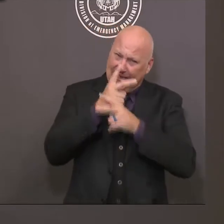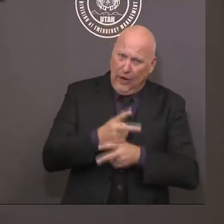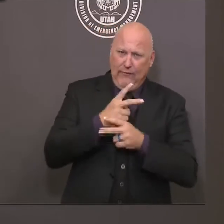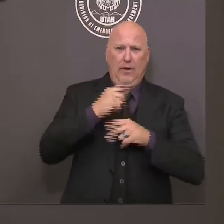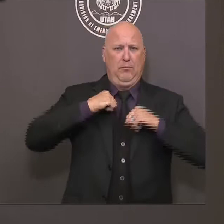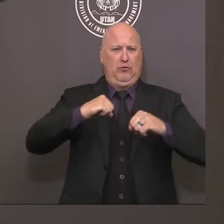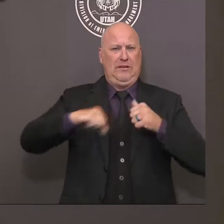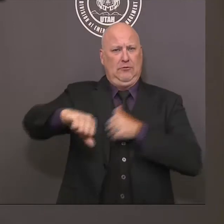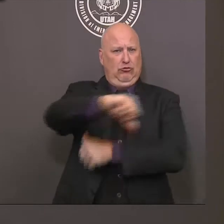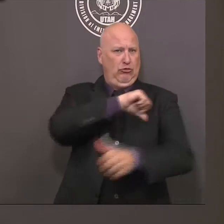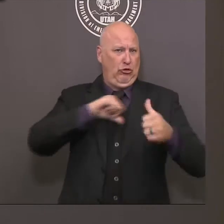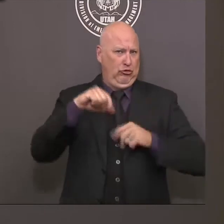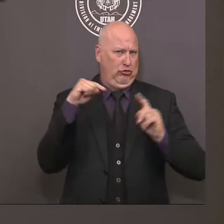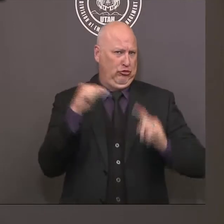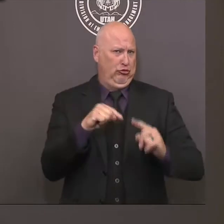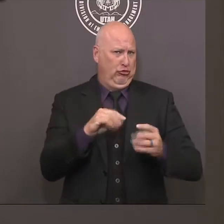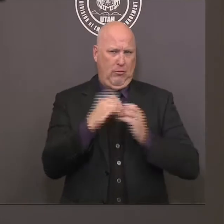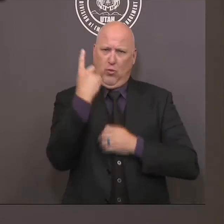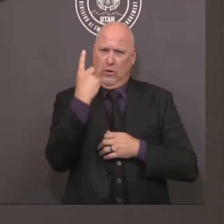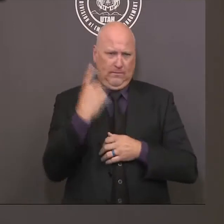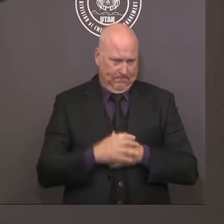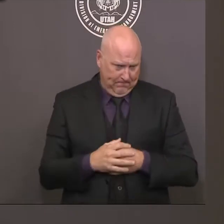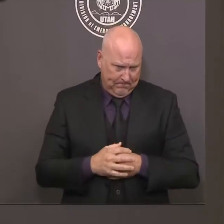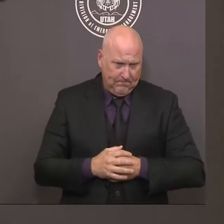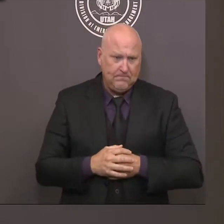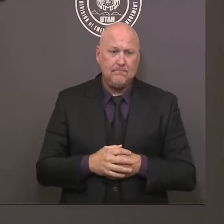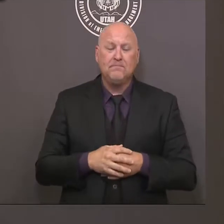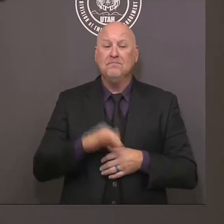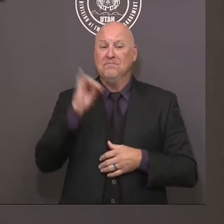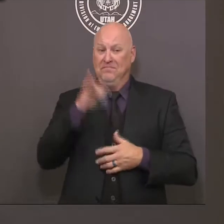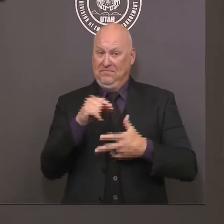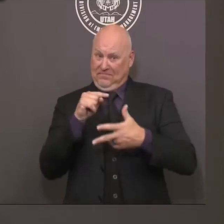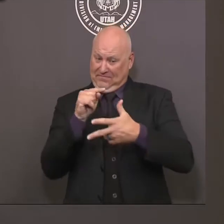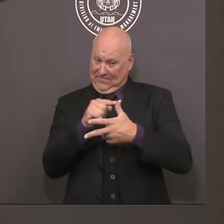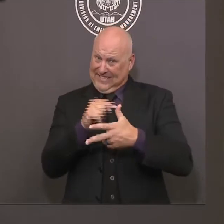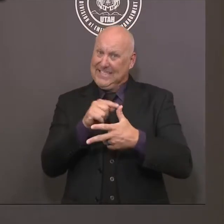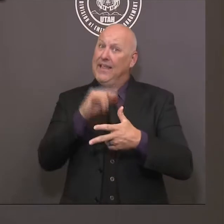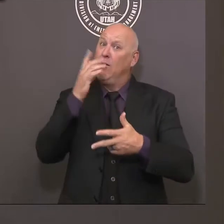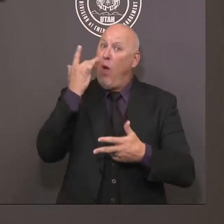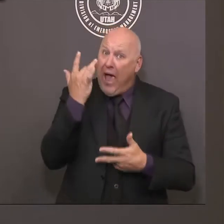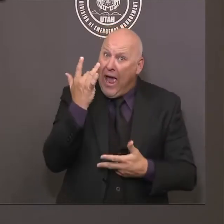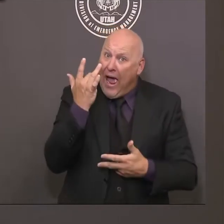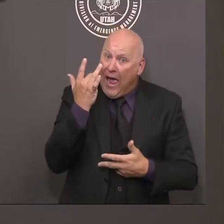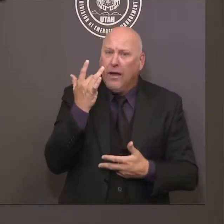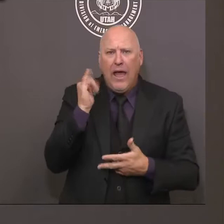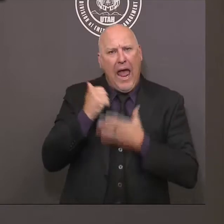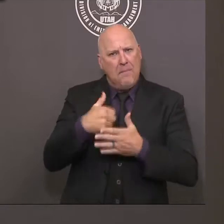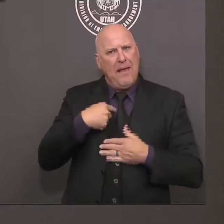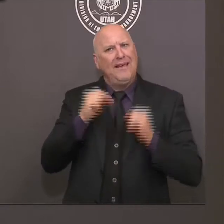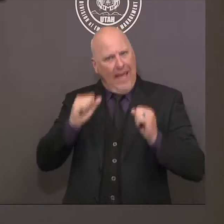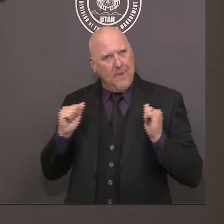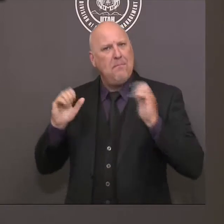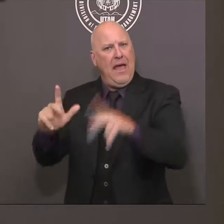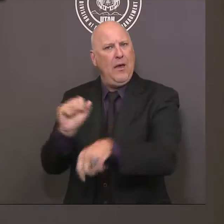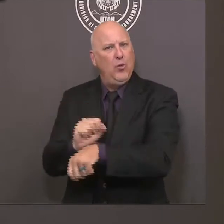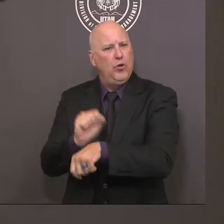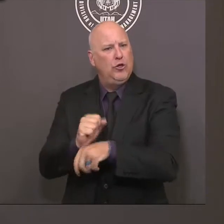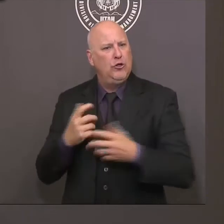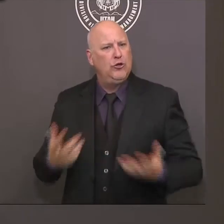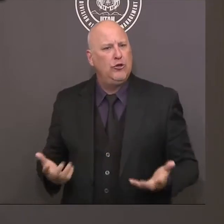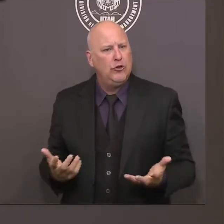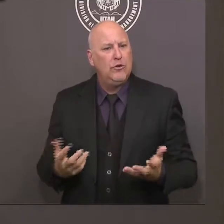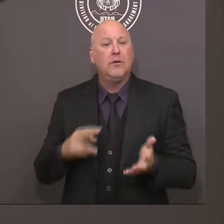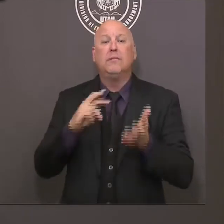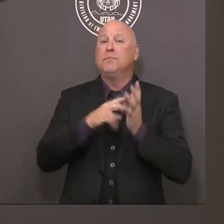economic summit. As part of our return to work, the Stay Safe to Stay Open campaign was started with a